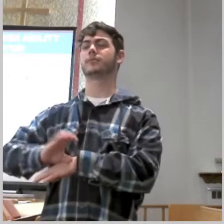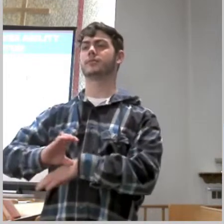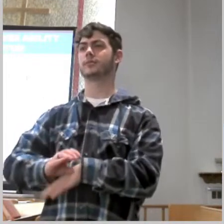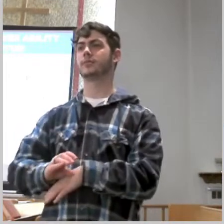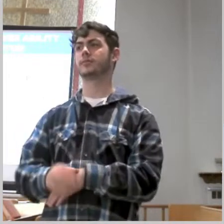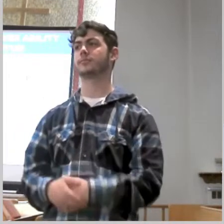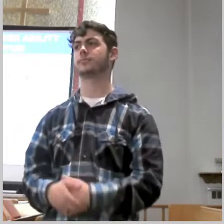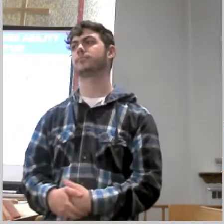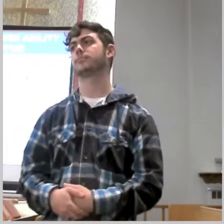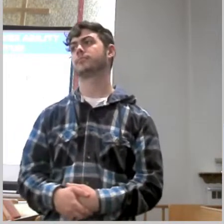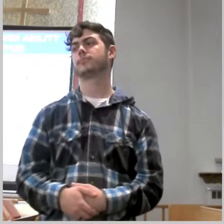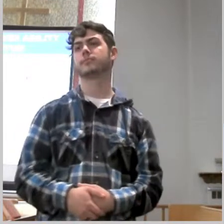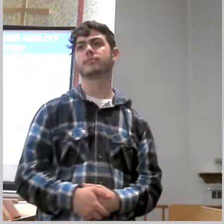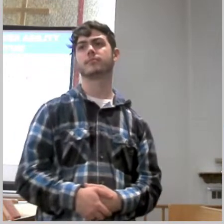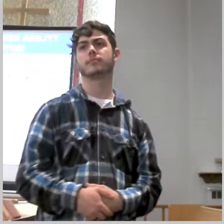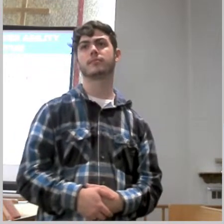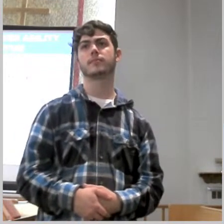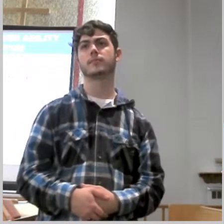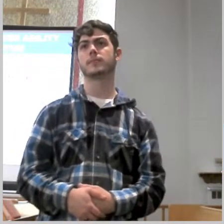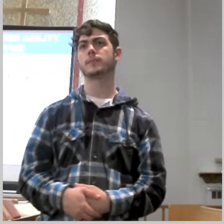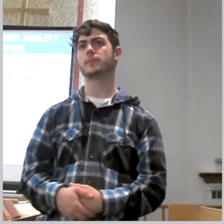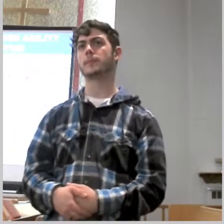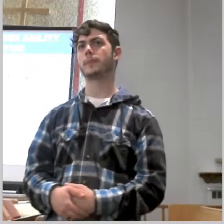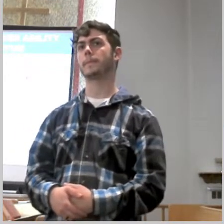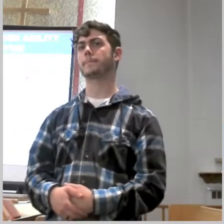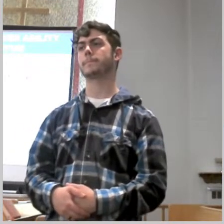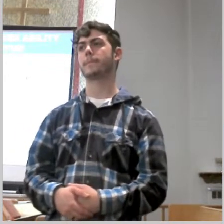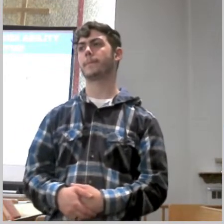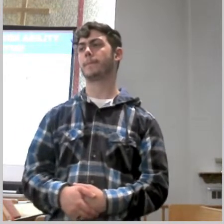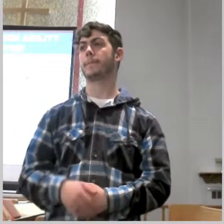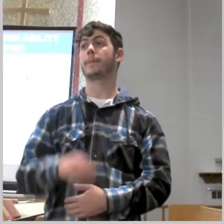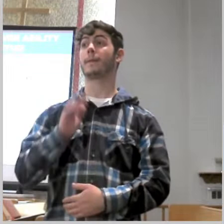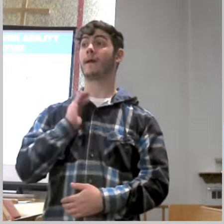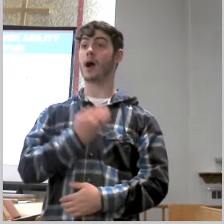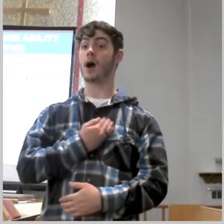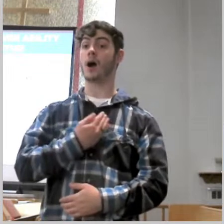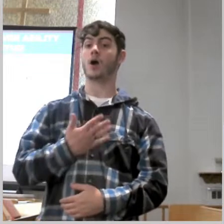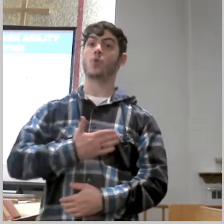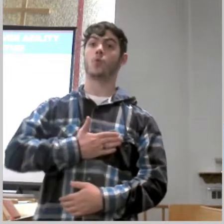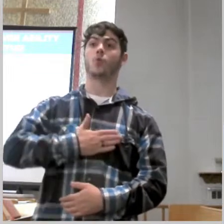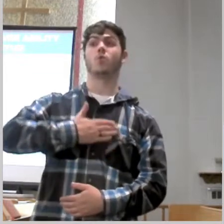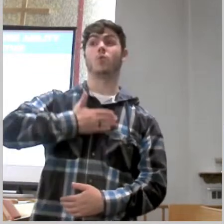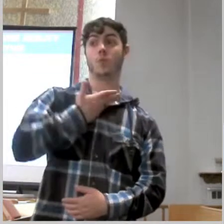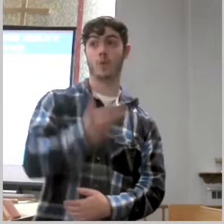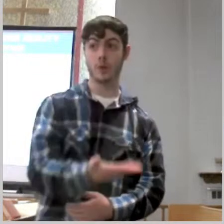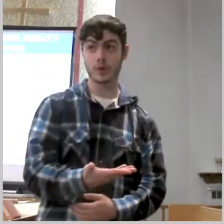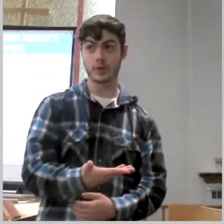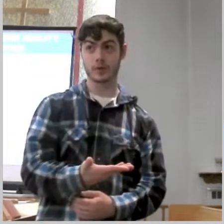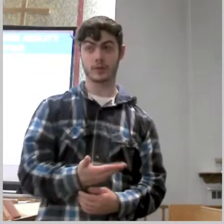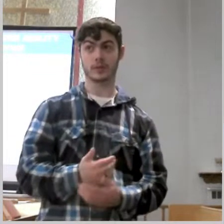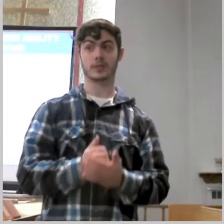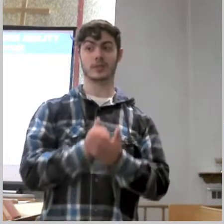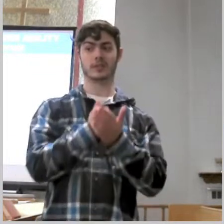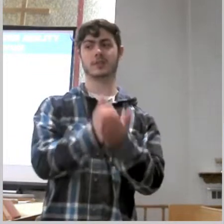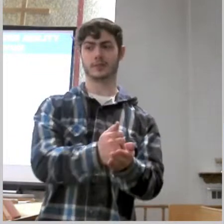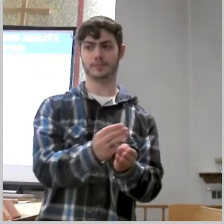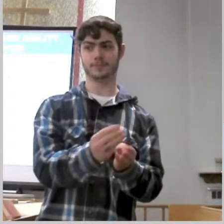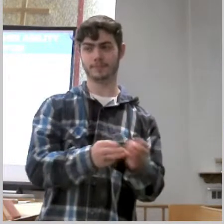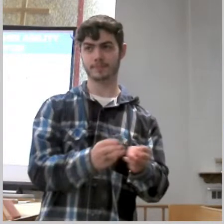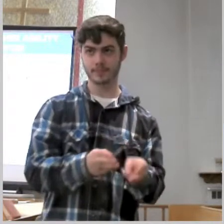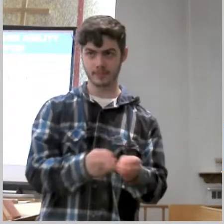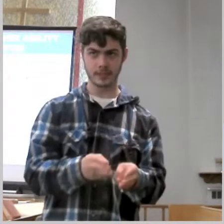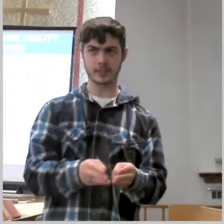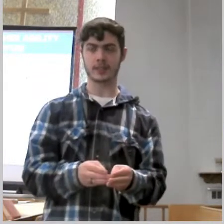to participate in this ministry should overcome any doubts or any limits that we might impose on